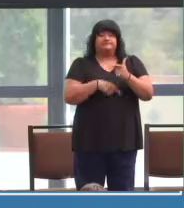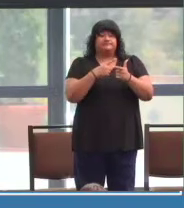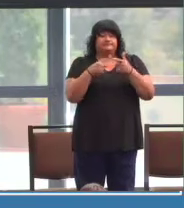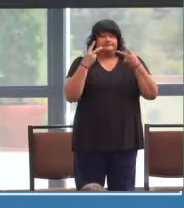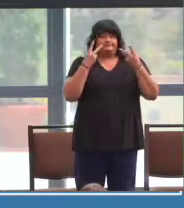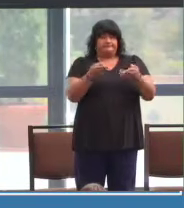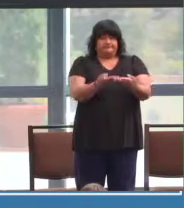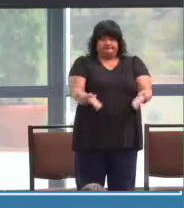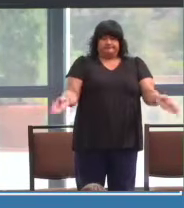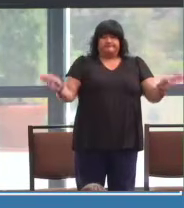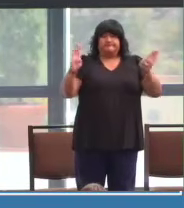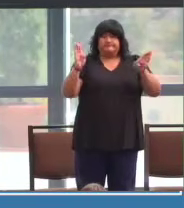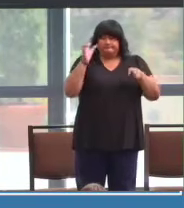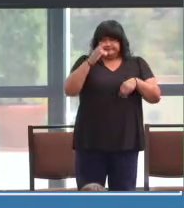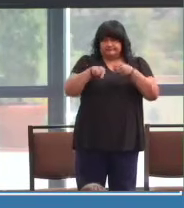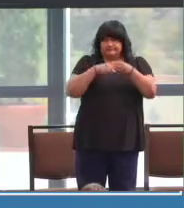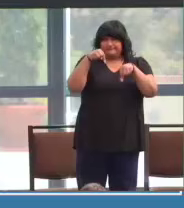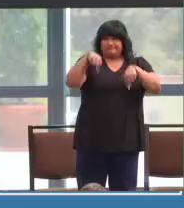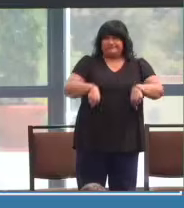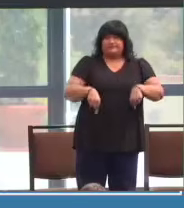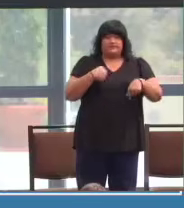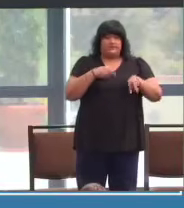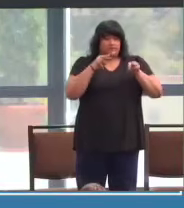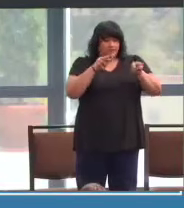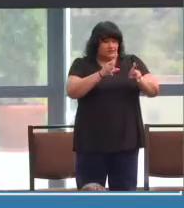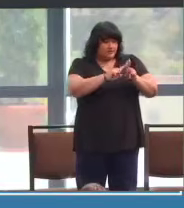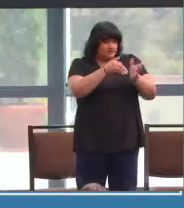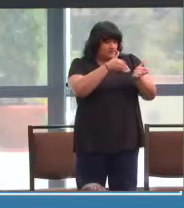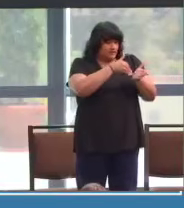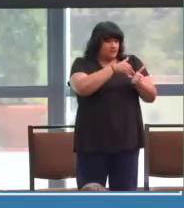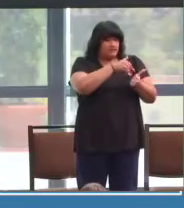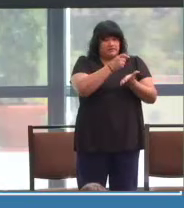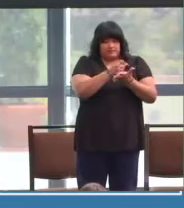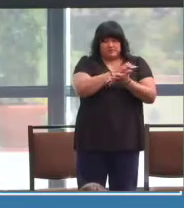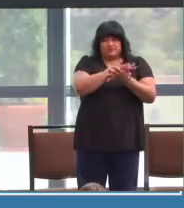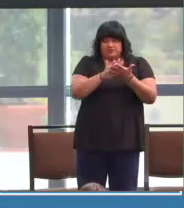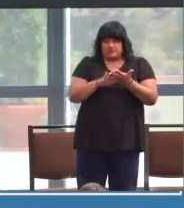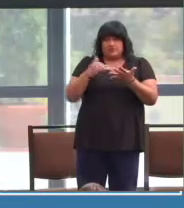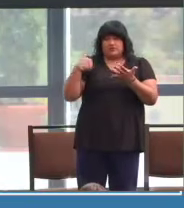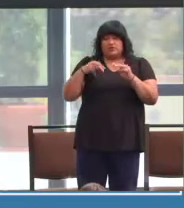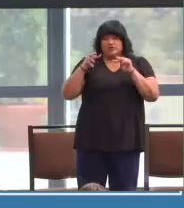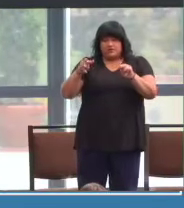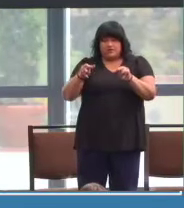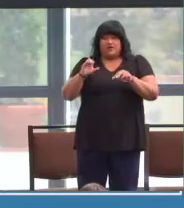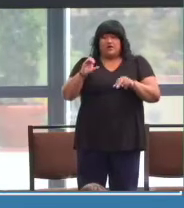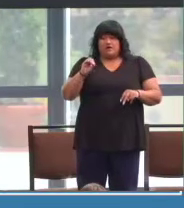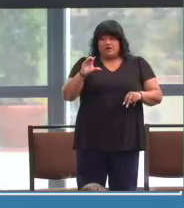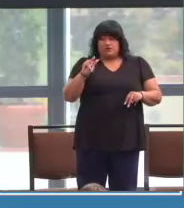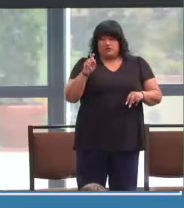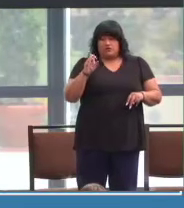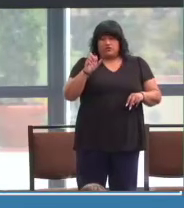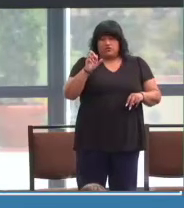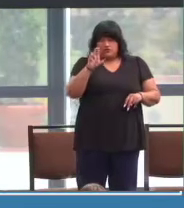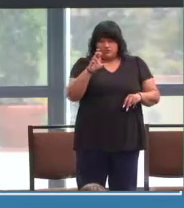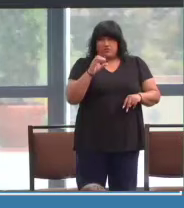see what therapies we have available. We're going to look at the comorbidities. We're going to look at the ocular and oral health, specifically in